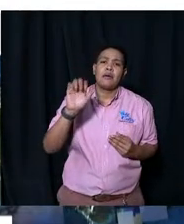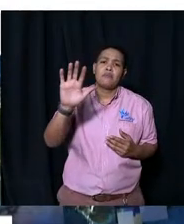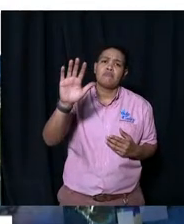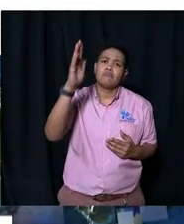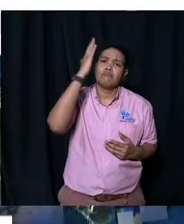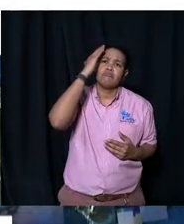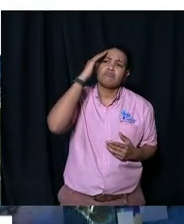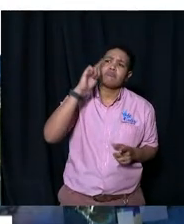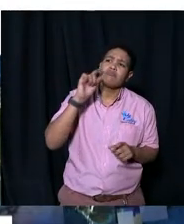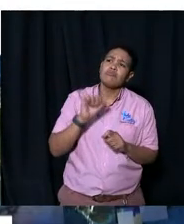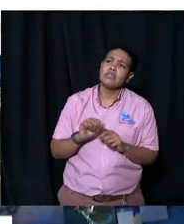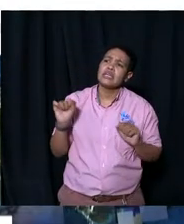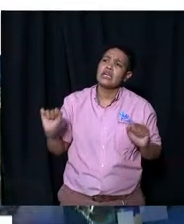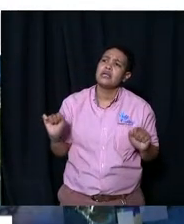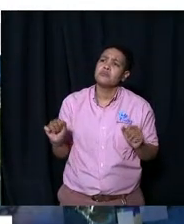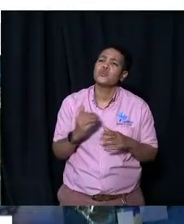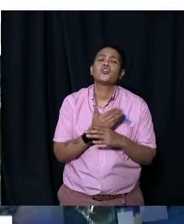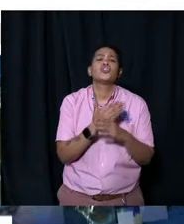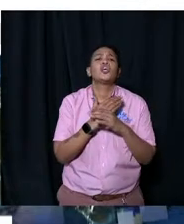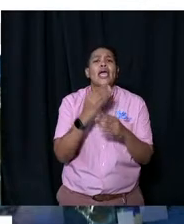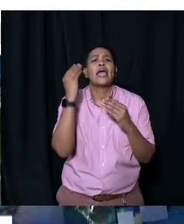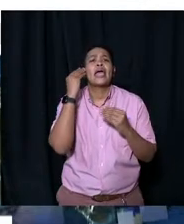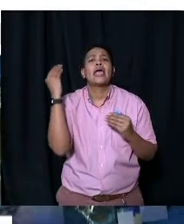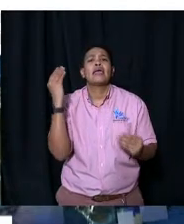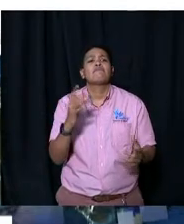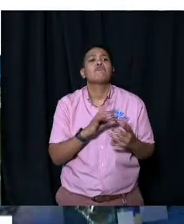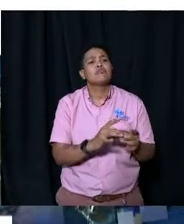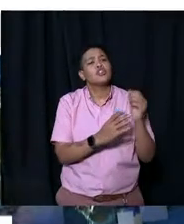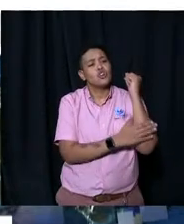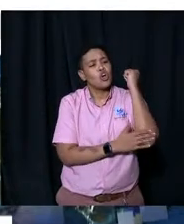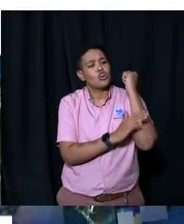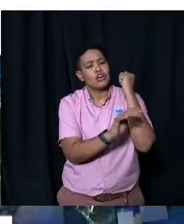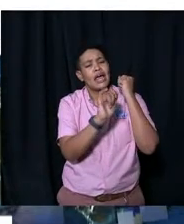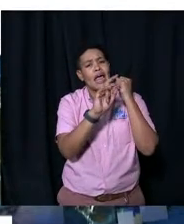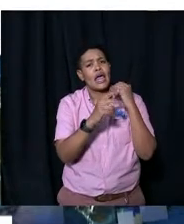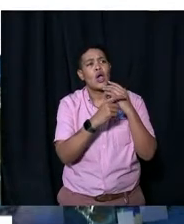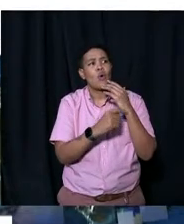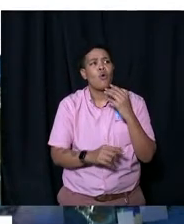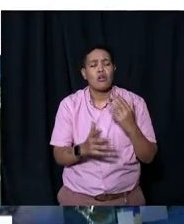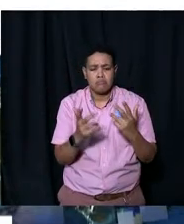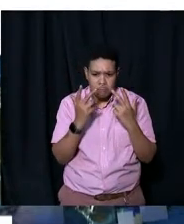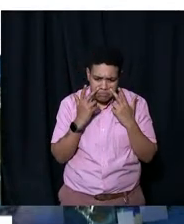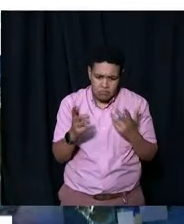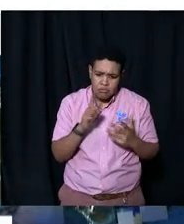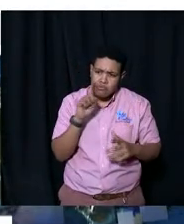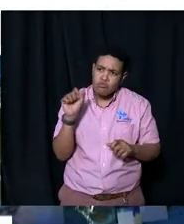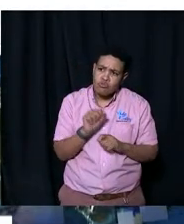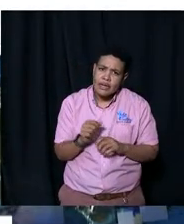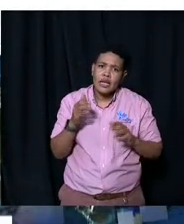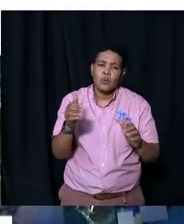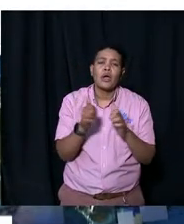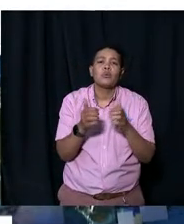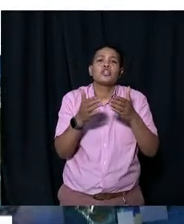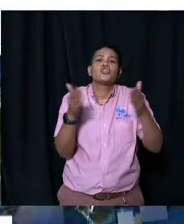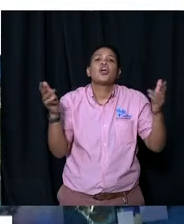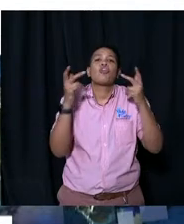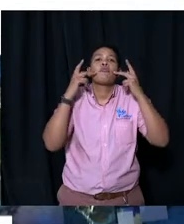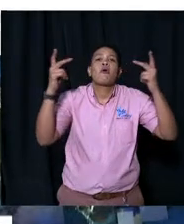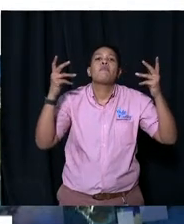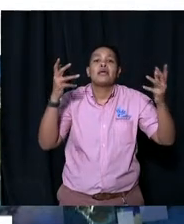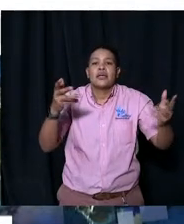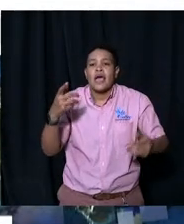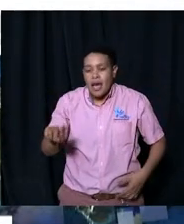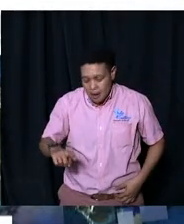to be able to share information on the country's air quality in a very real way with the general public.